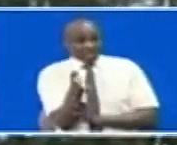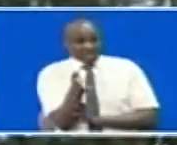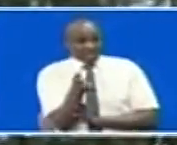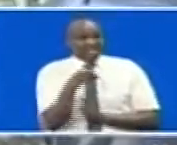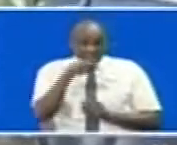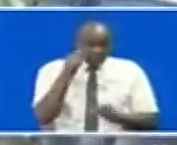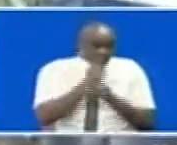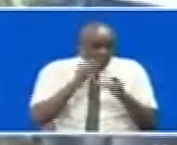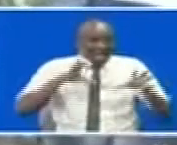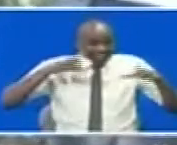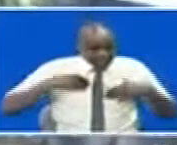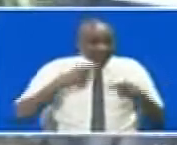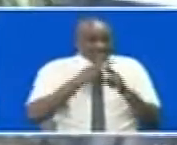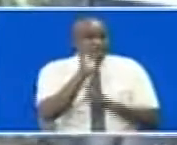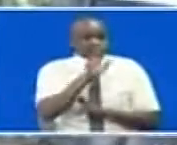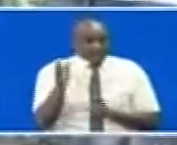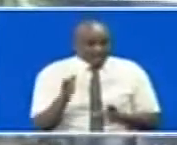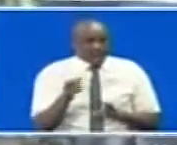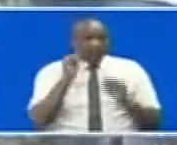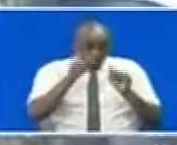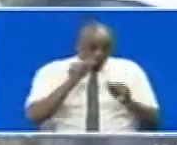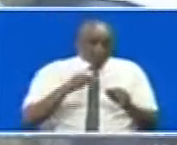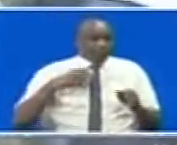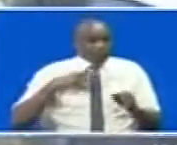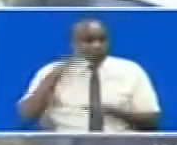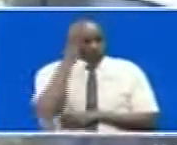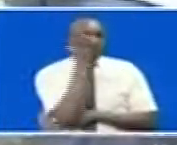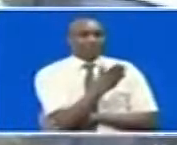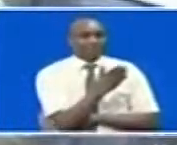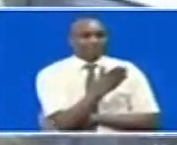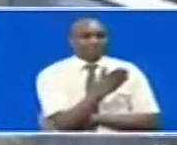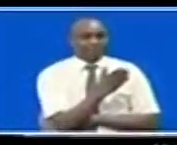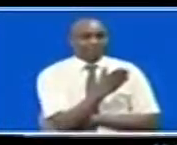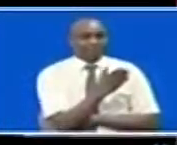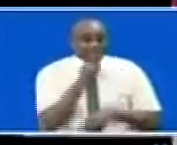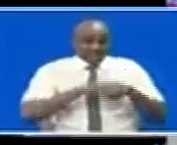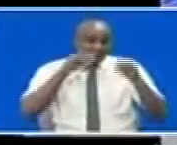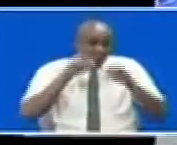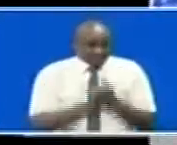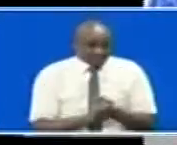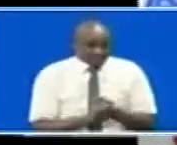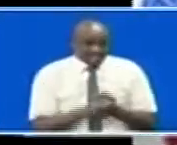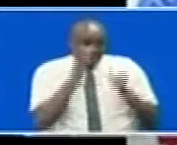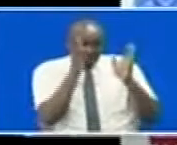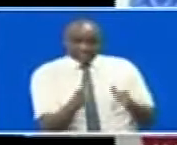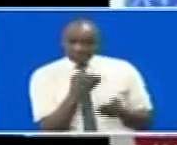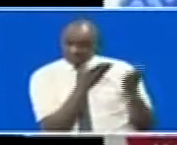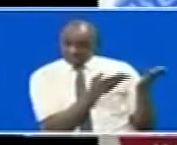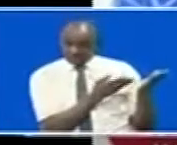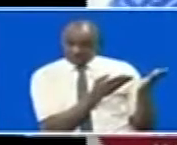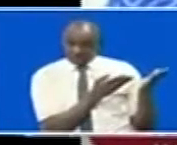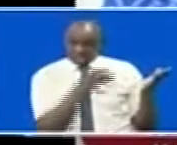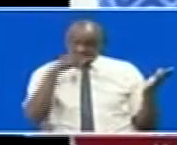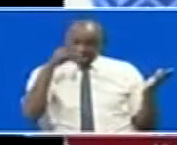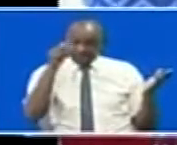been forced to adopt their nicknames in order to resonate well with their supporters. One is David Kamande, who has